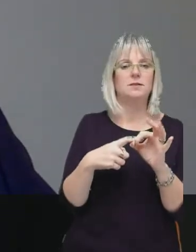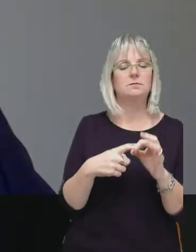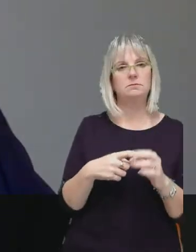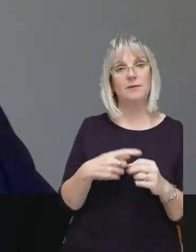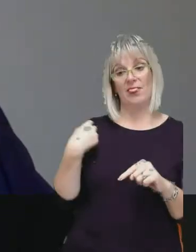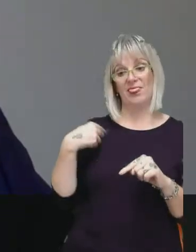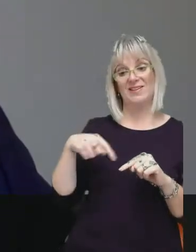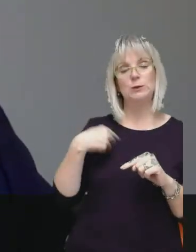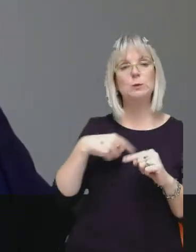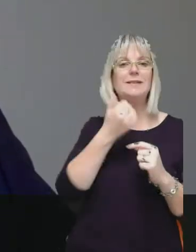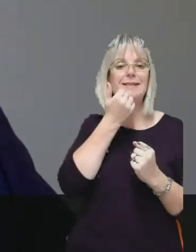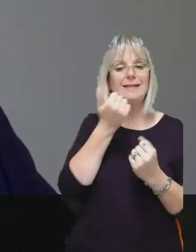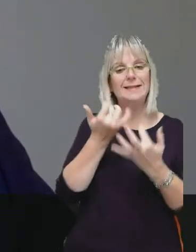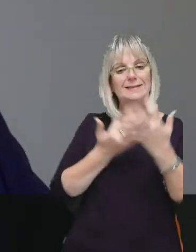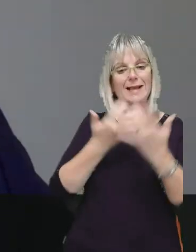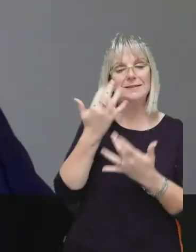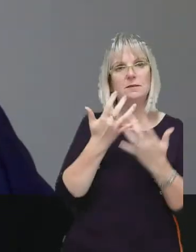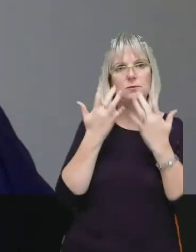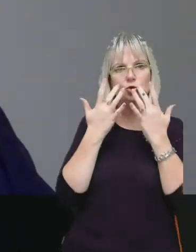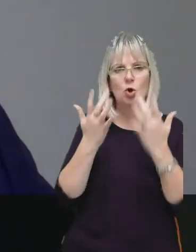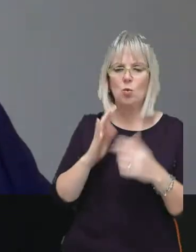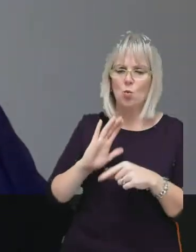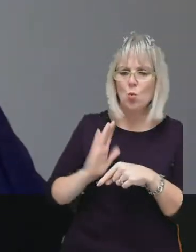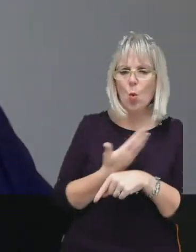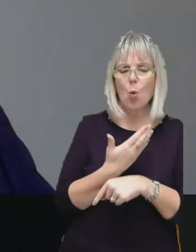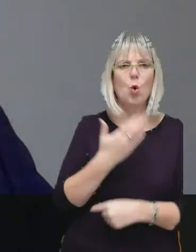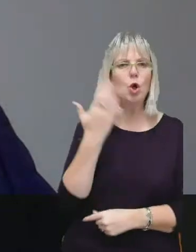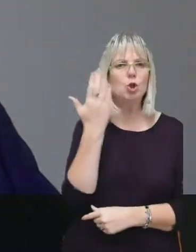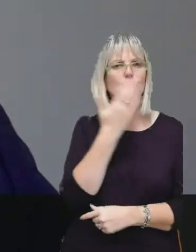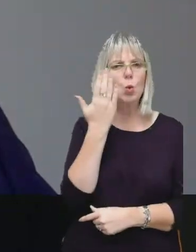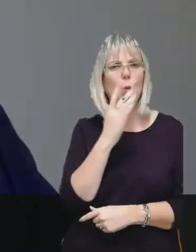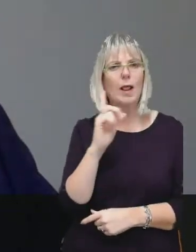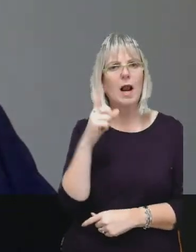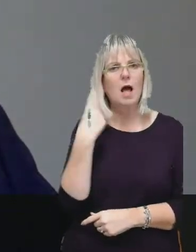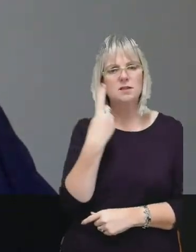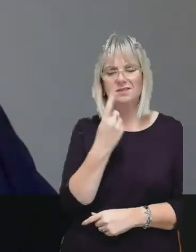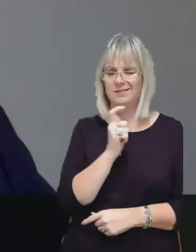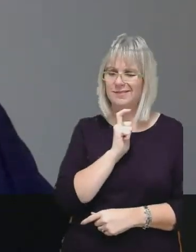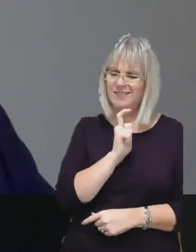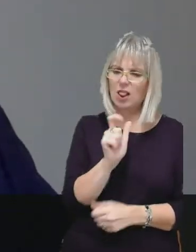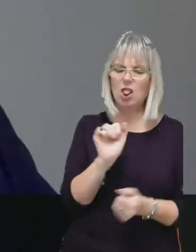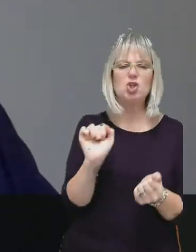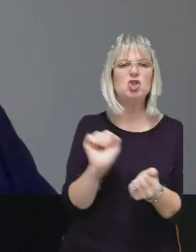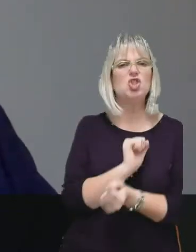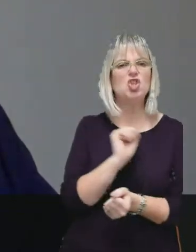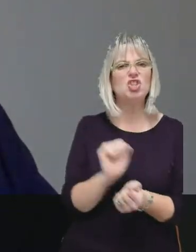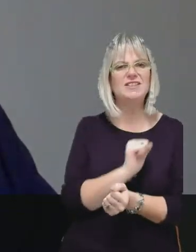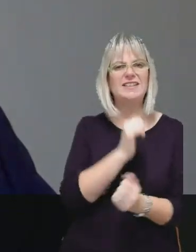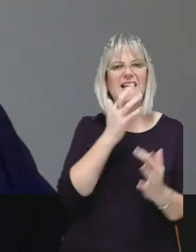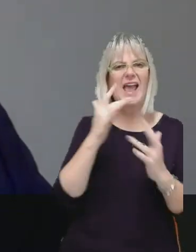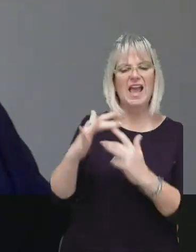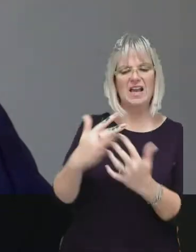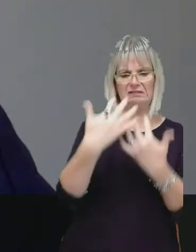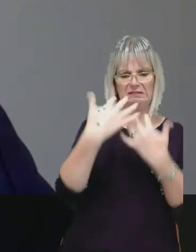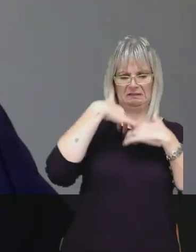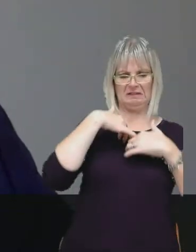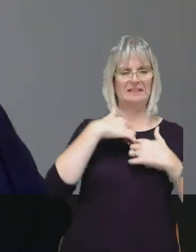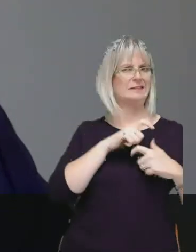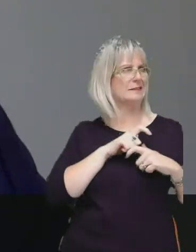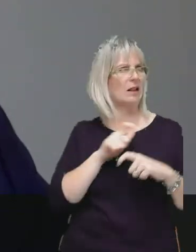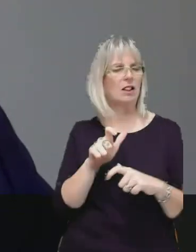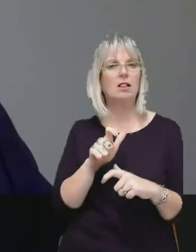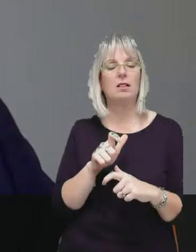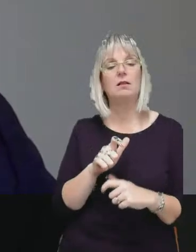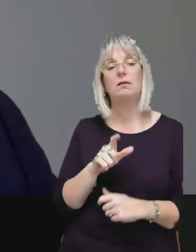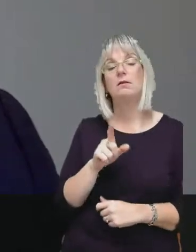are still exposed to dirty air, despite the good work that the Mayor's been doing on bringing in an ultra low